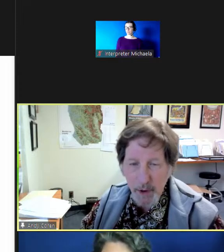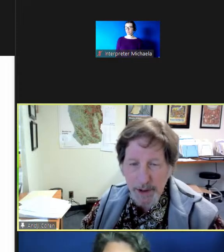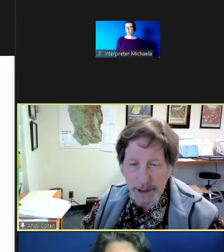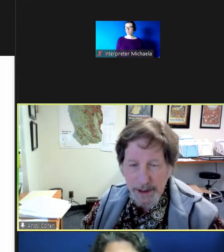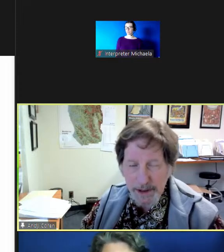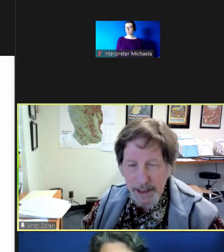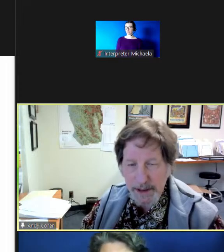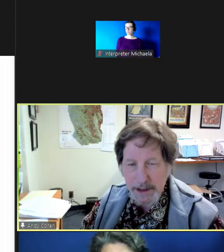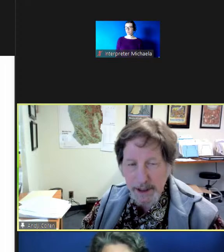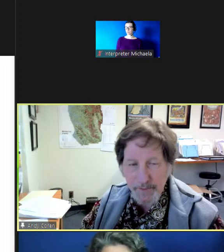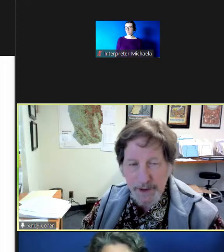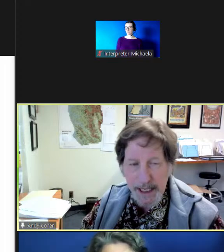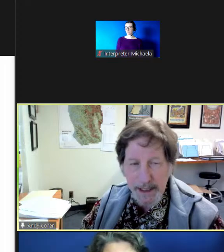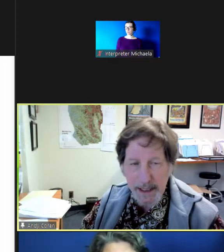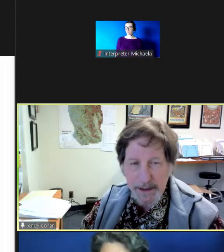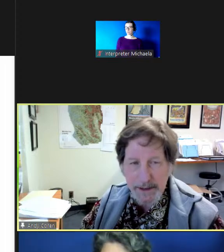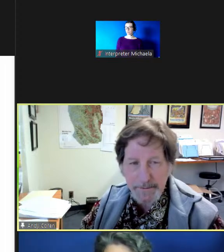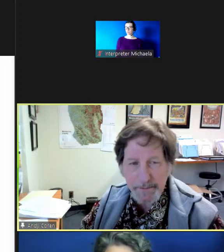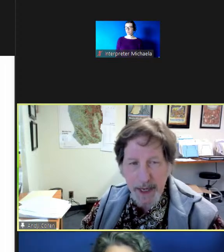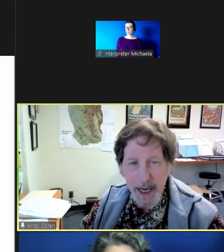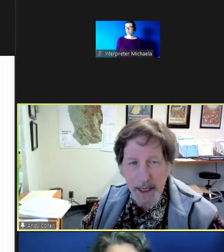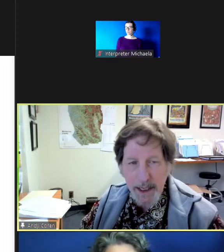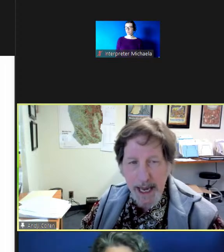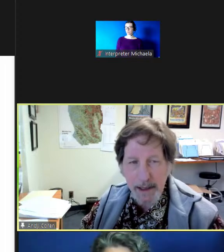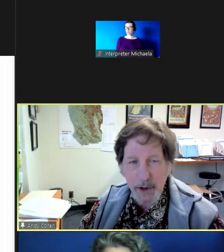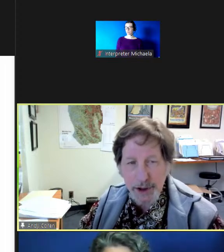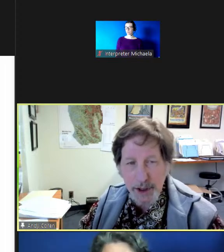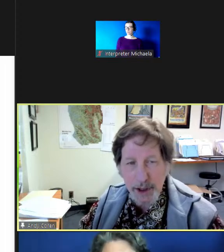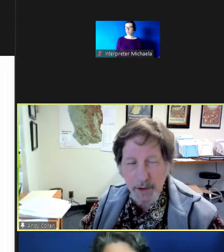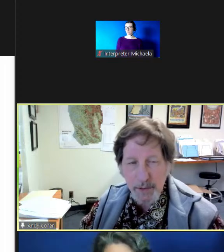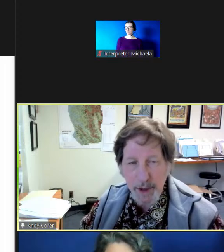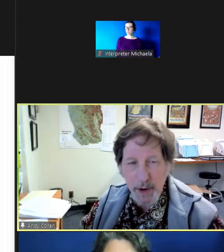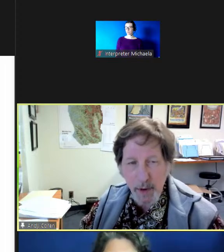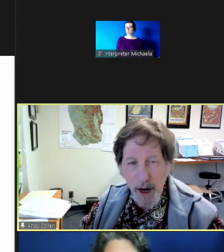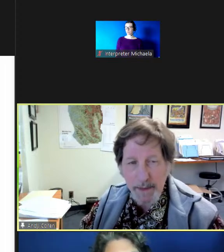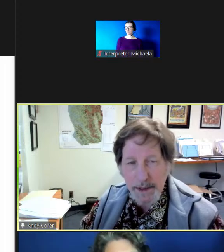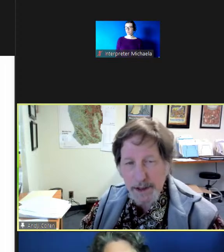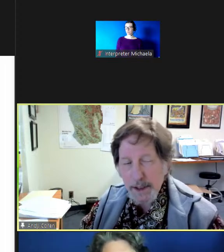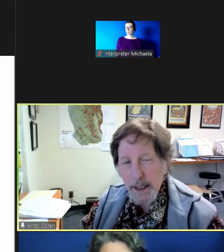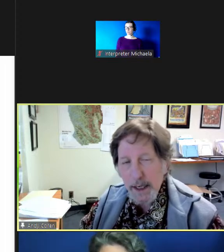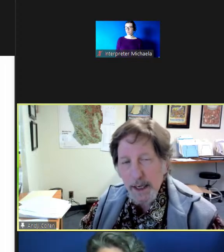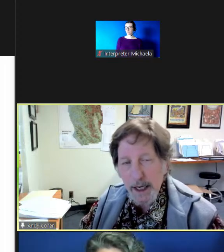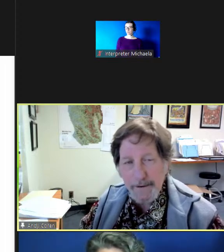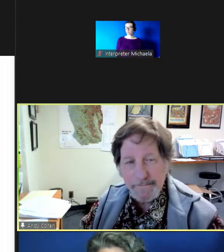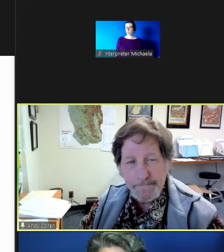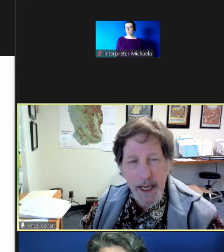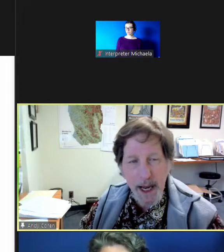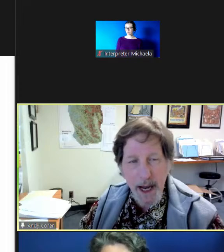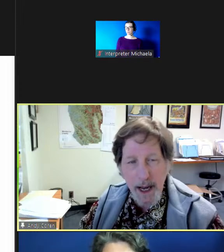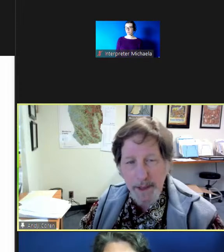test, quarantine is necessary for 10 days. Cal OSHA requirements, I'm going